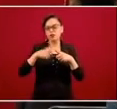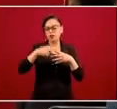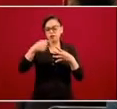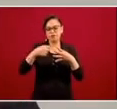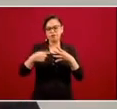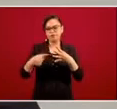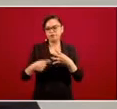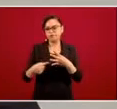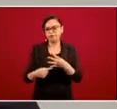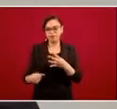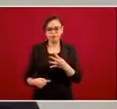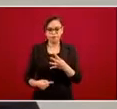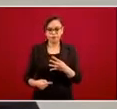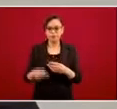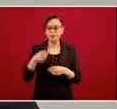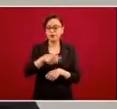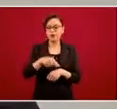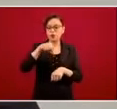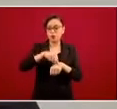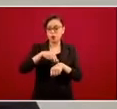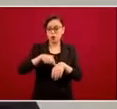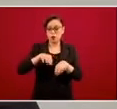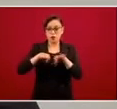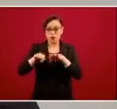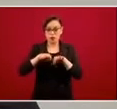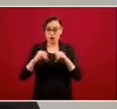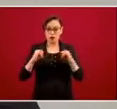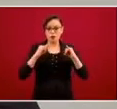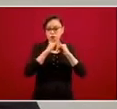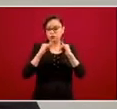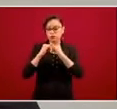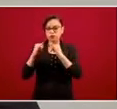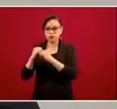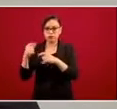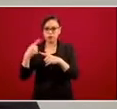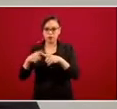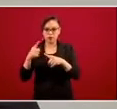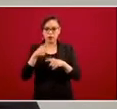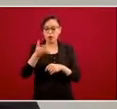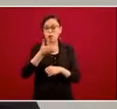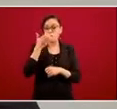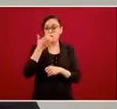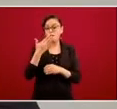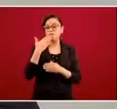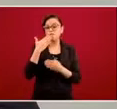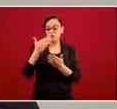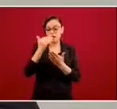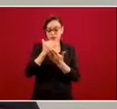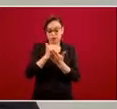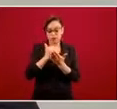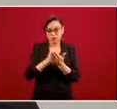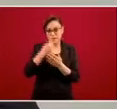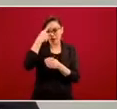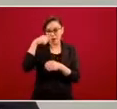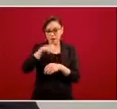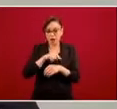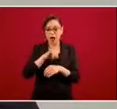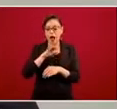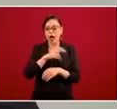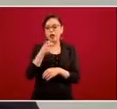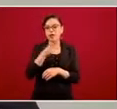it's not the criteria that are included in this decision-making process are not